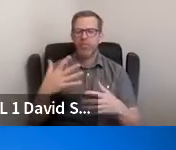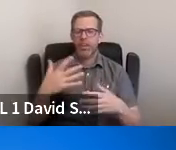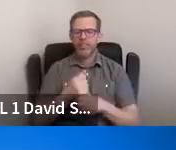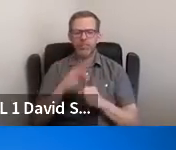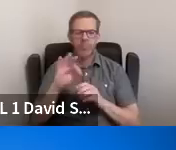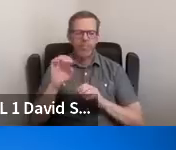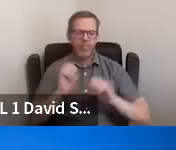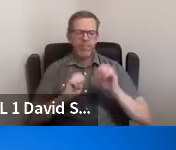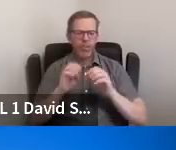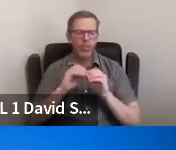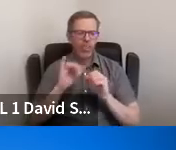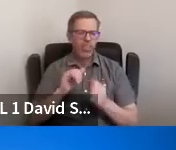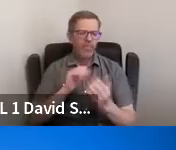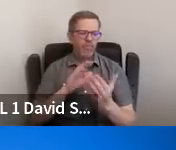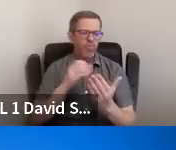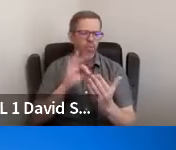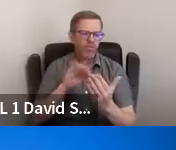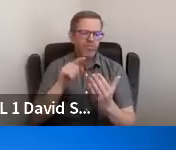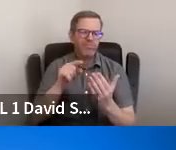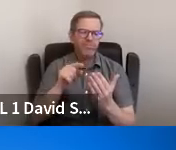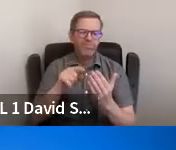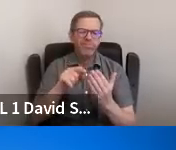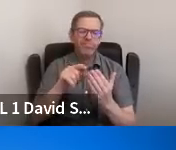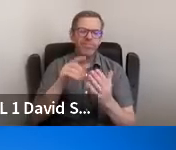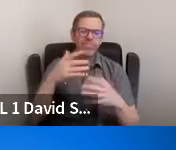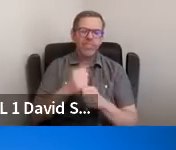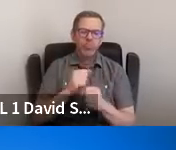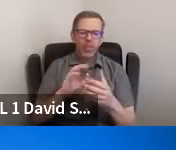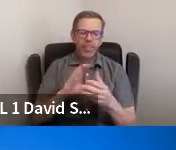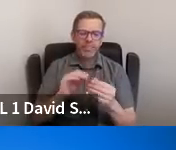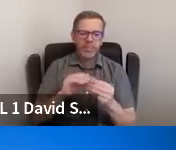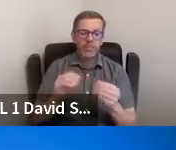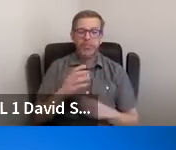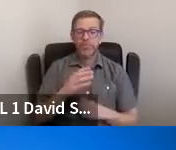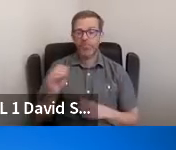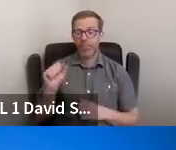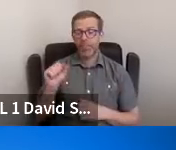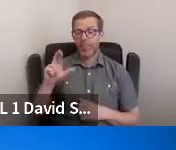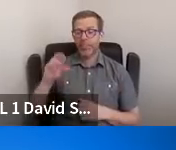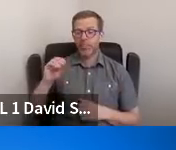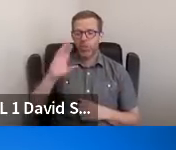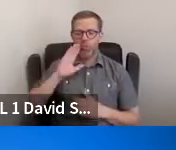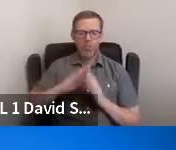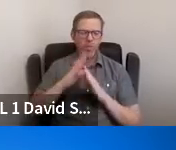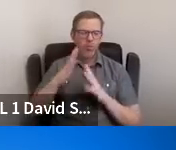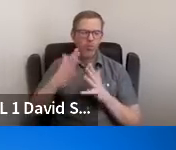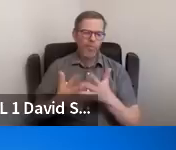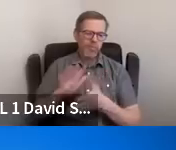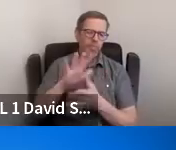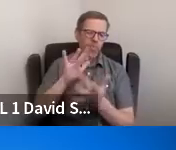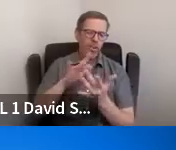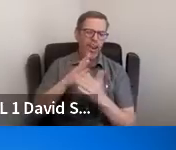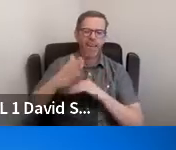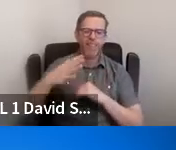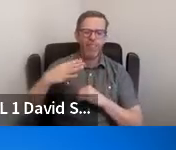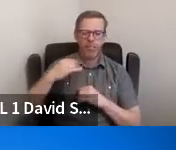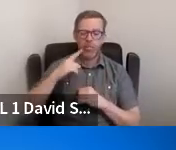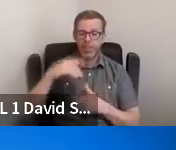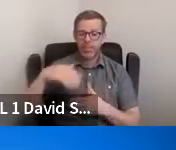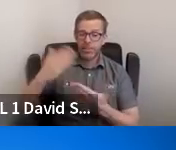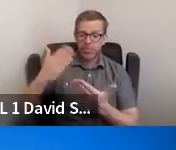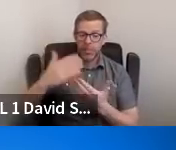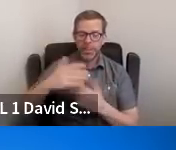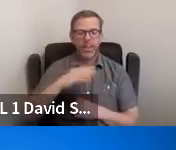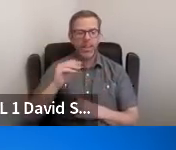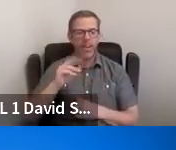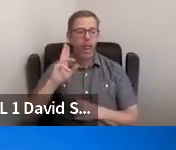evaluation in the form of summary statements, and SROs will become your primary contact after an application is submitted and